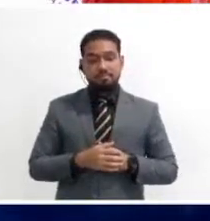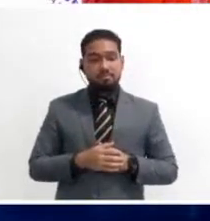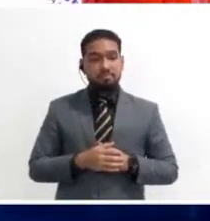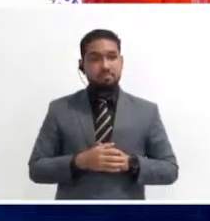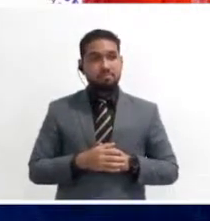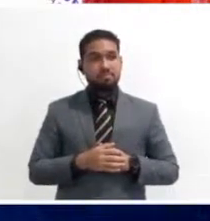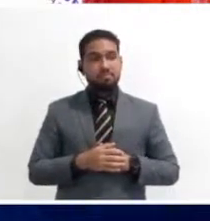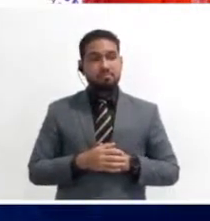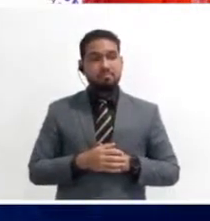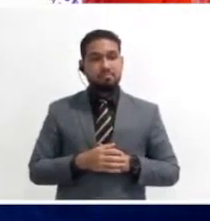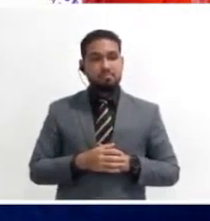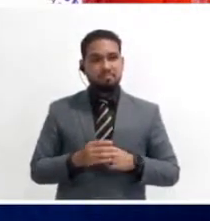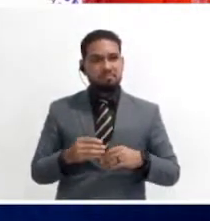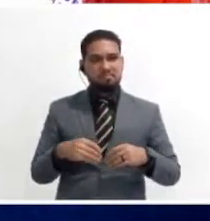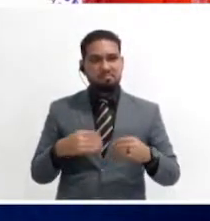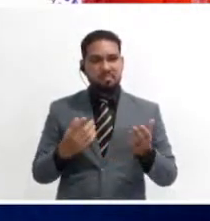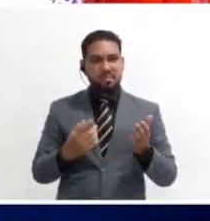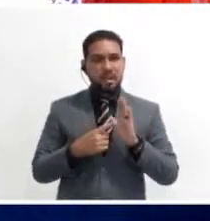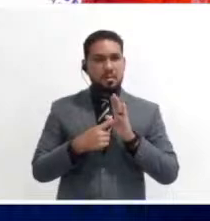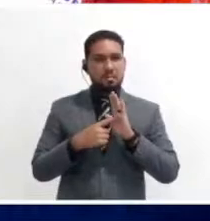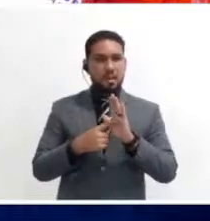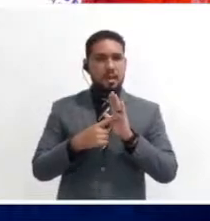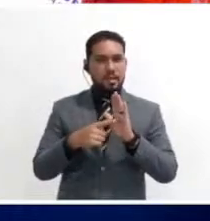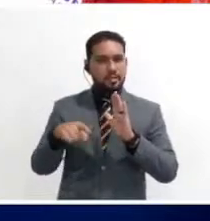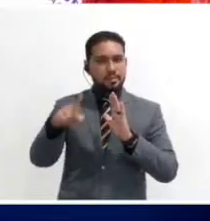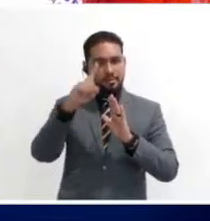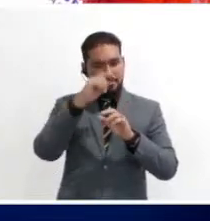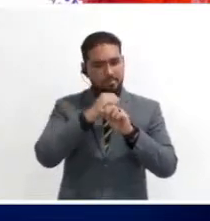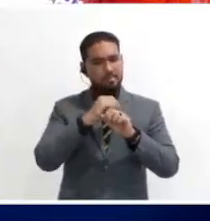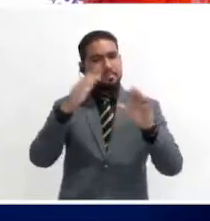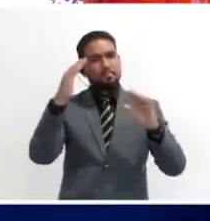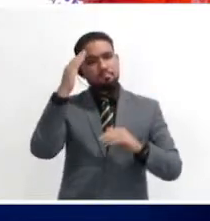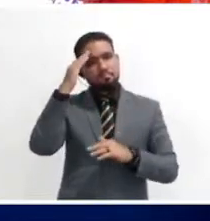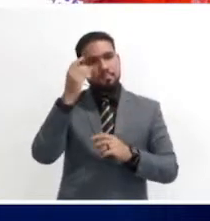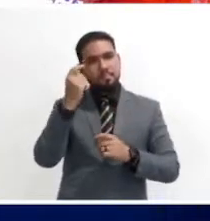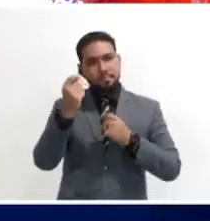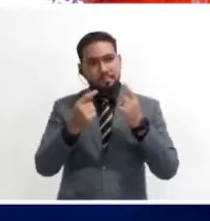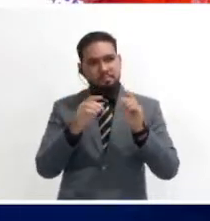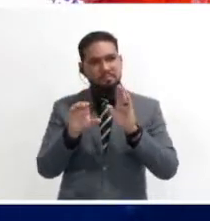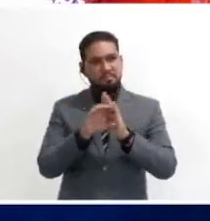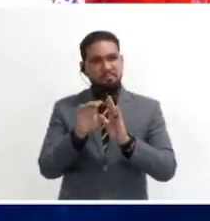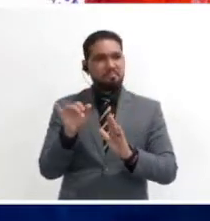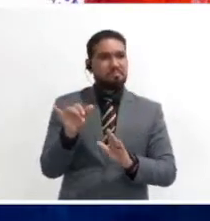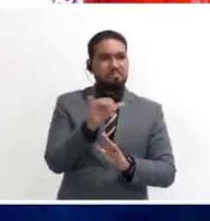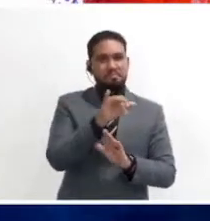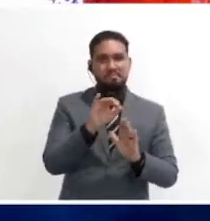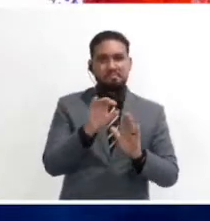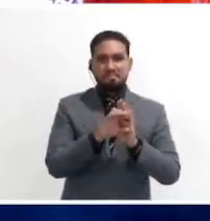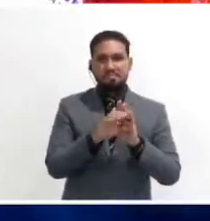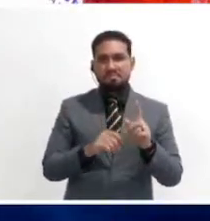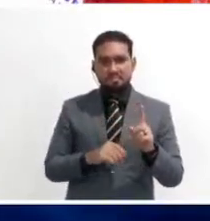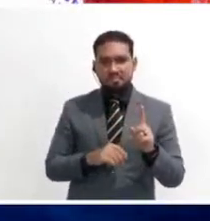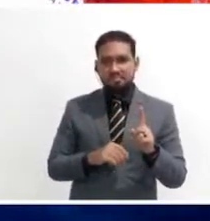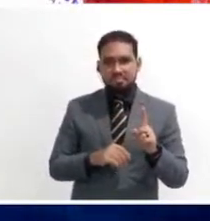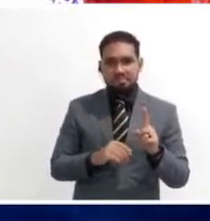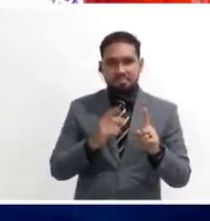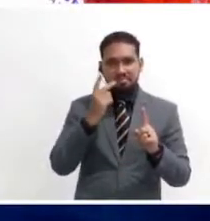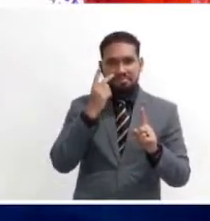example, again, kind of a modern day example of what some of these things look like. So you've got